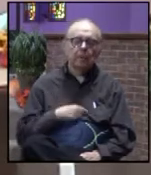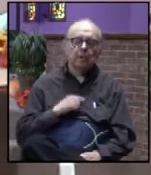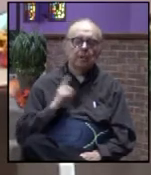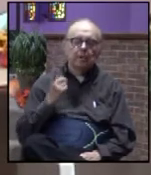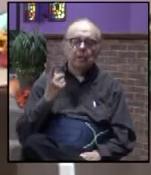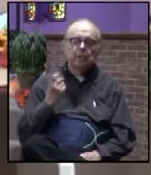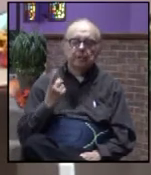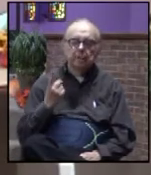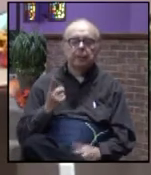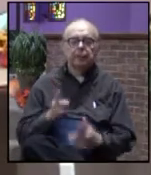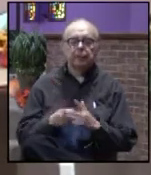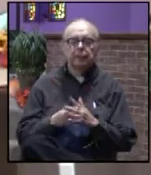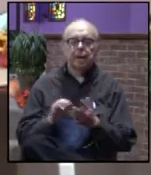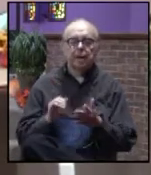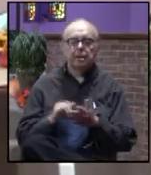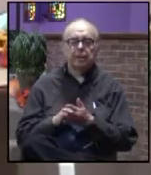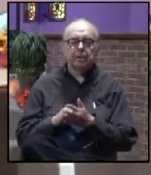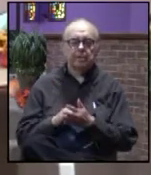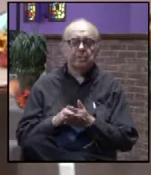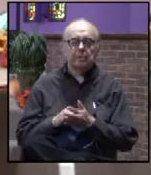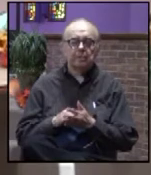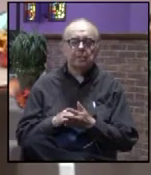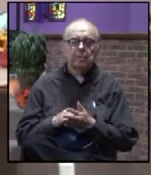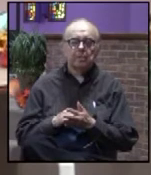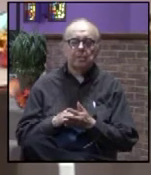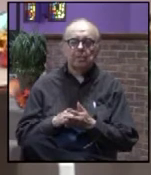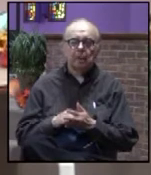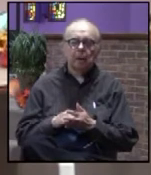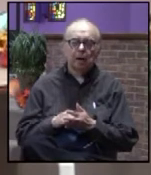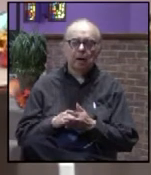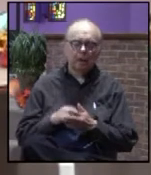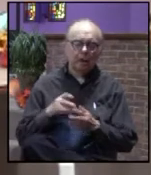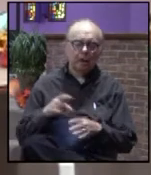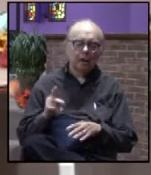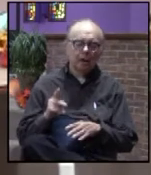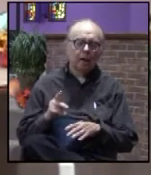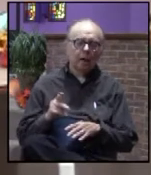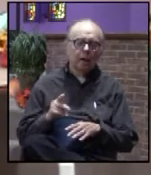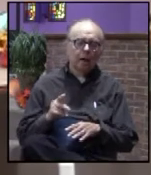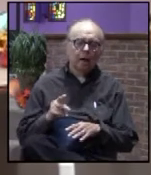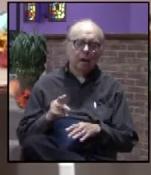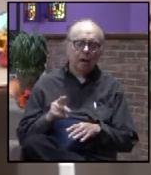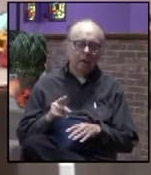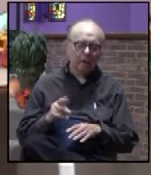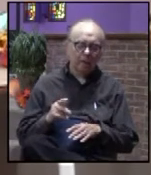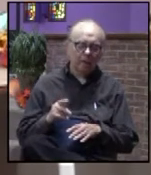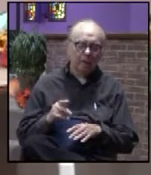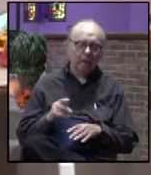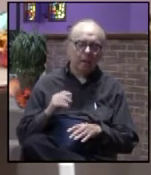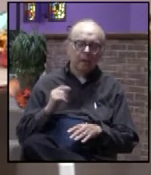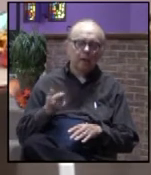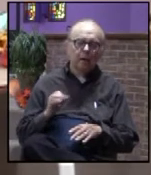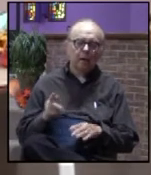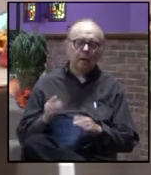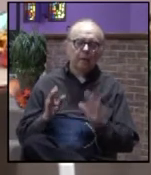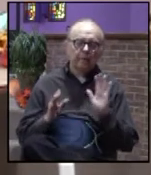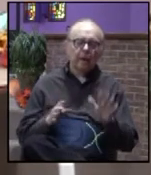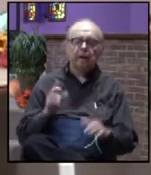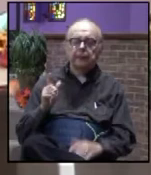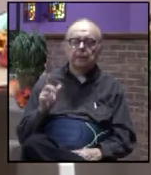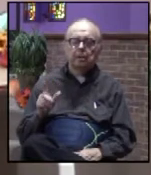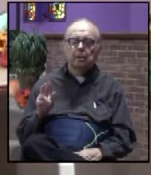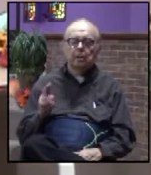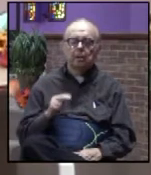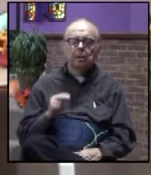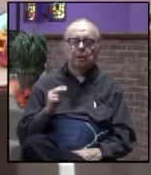to understand. And Paul in Galatians 5:22 tells us that